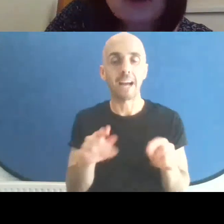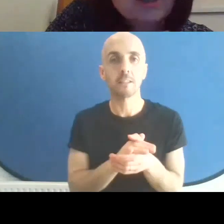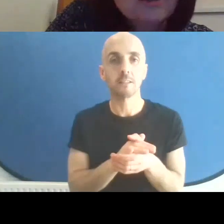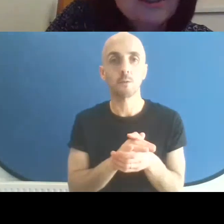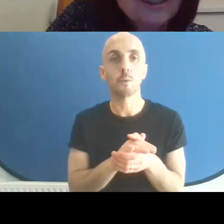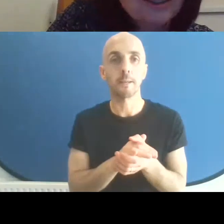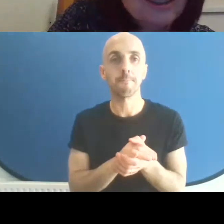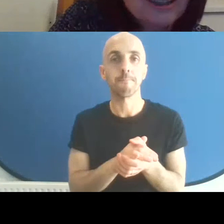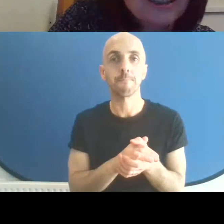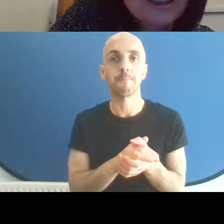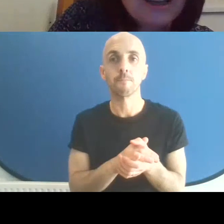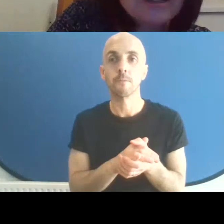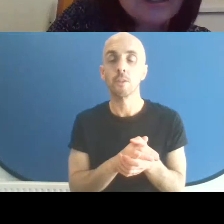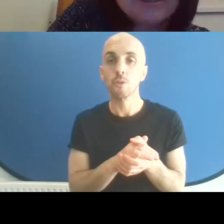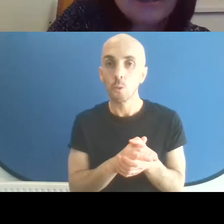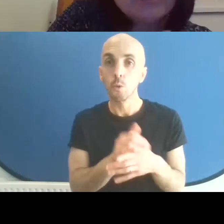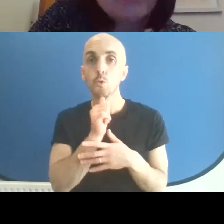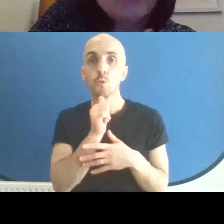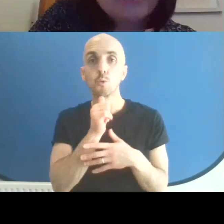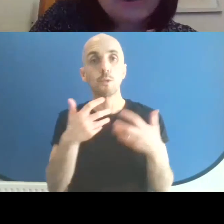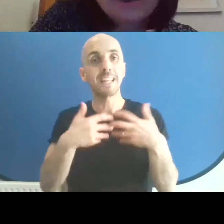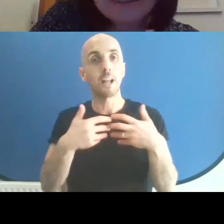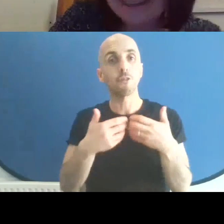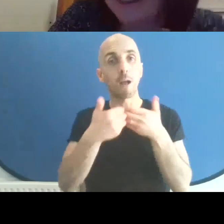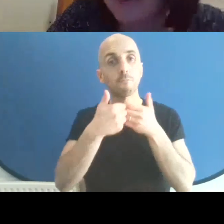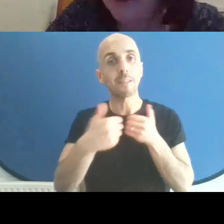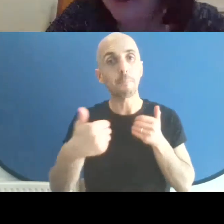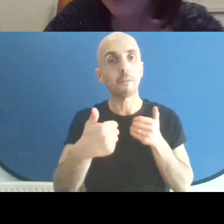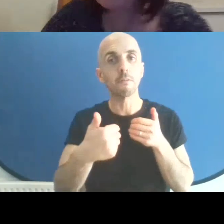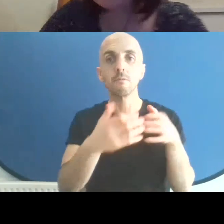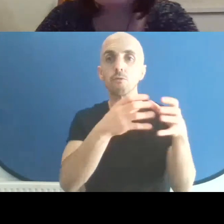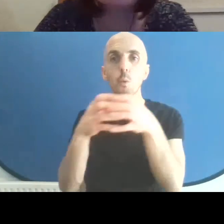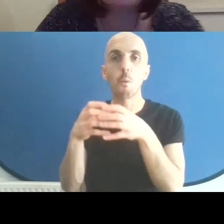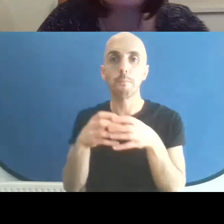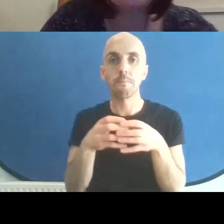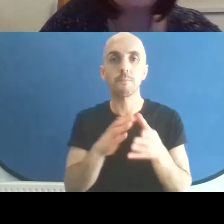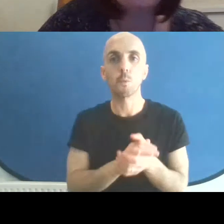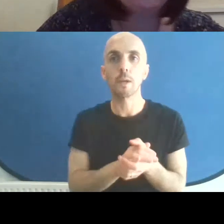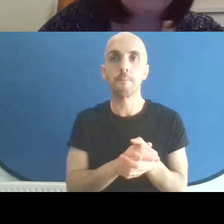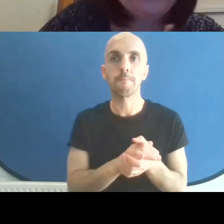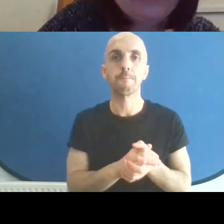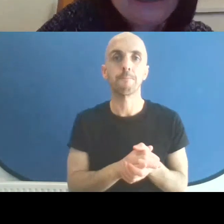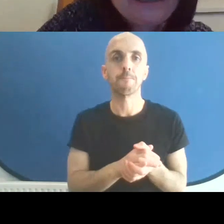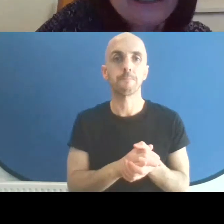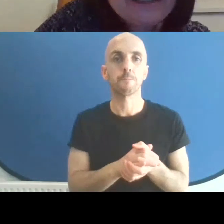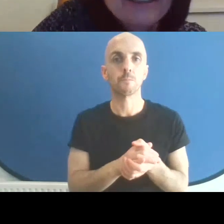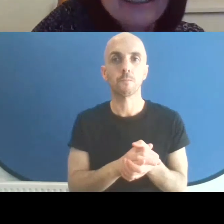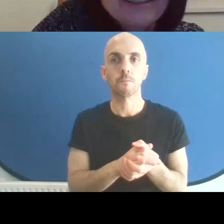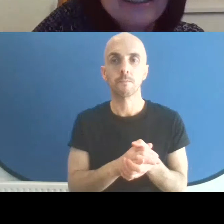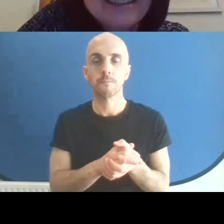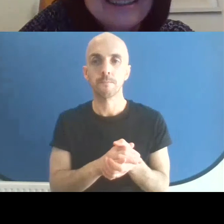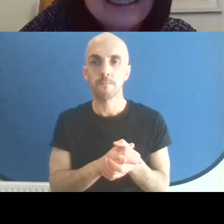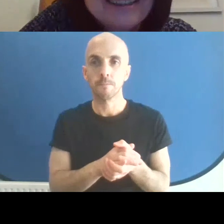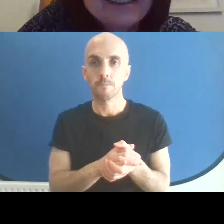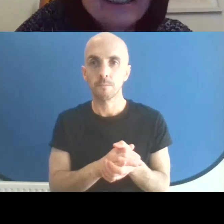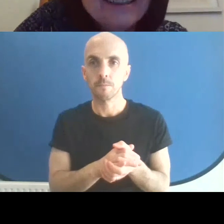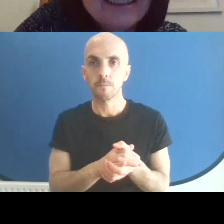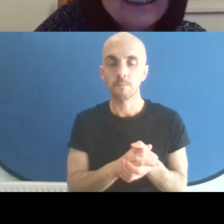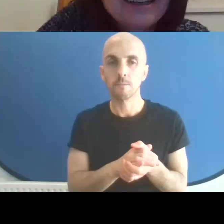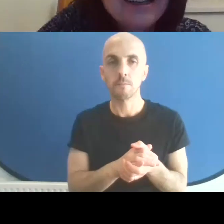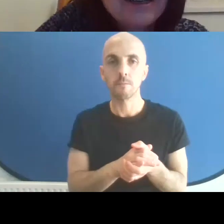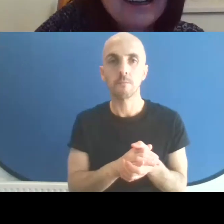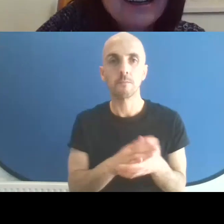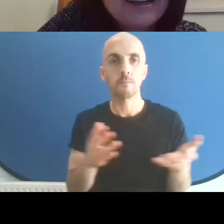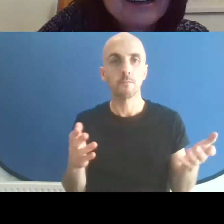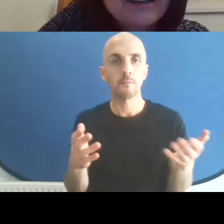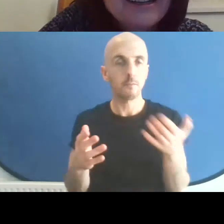So by the magic of this technology, I think Kate's going to send us off into our breakout rooms. Yes. I was about to talk about the